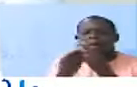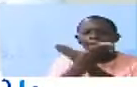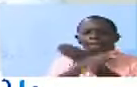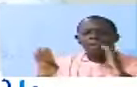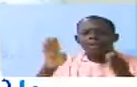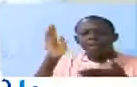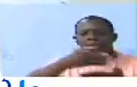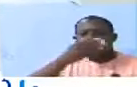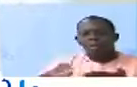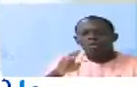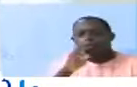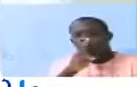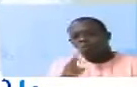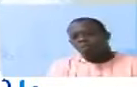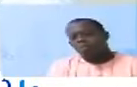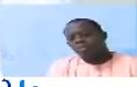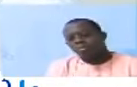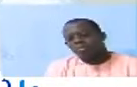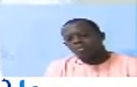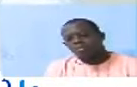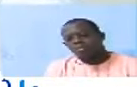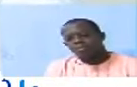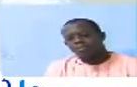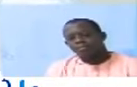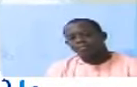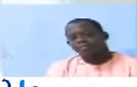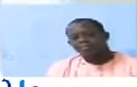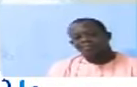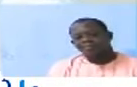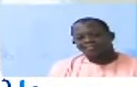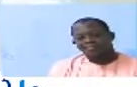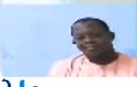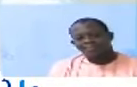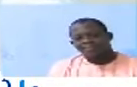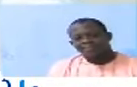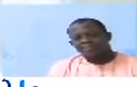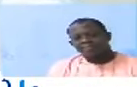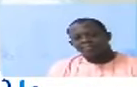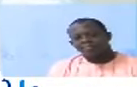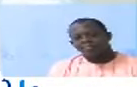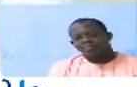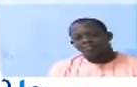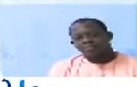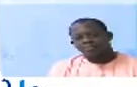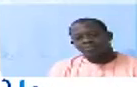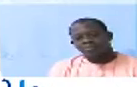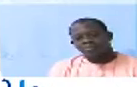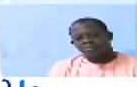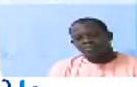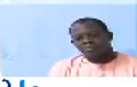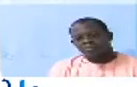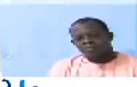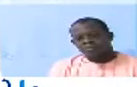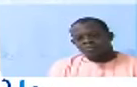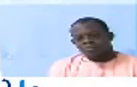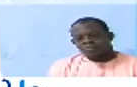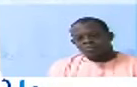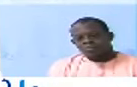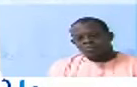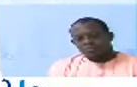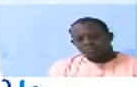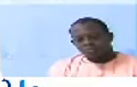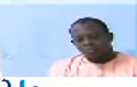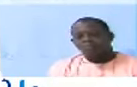and Katalbulu. Now? You are falling of Jumale in bail in Talbulu. You are falling in Ronco, Allah bail, ya